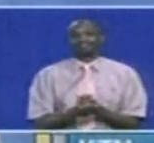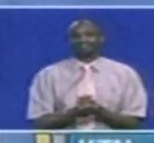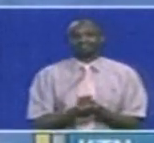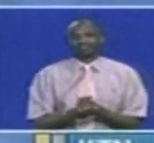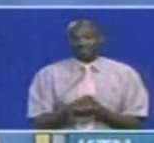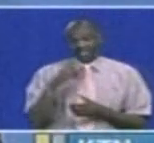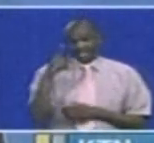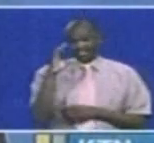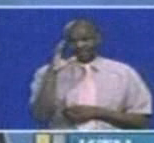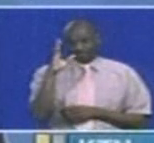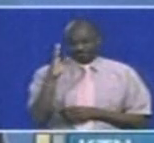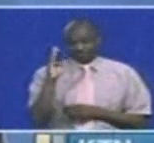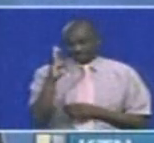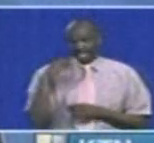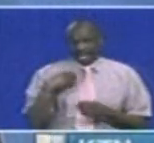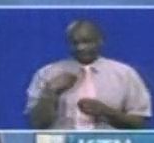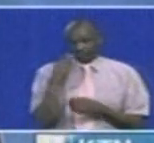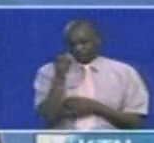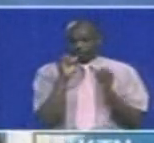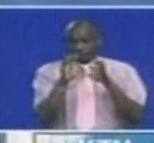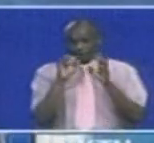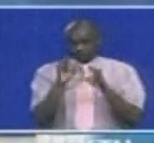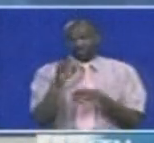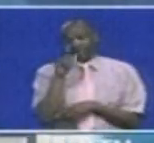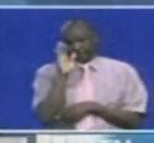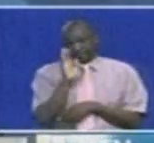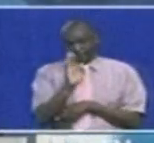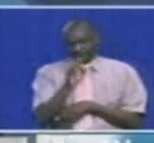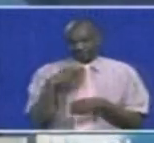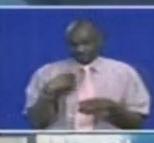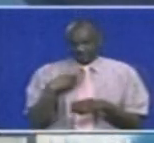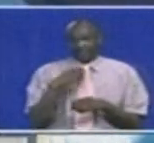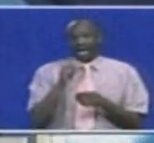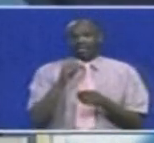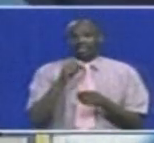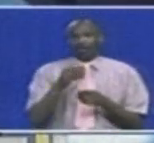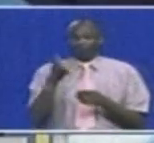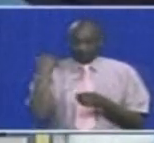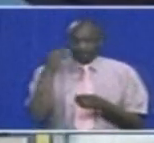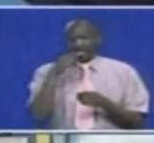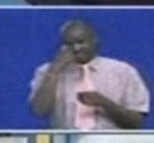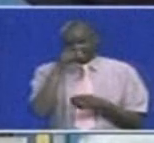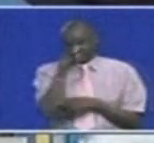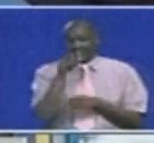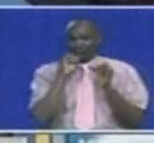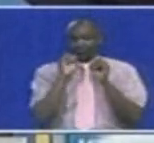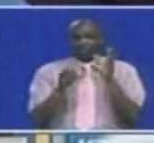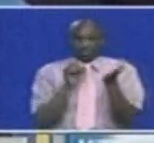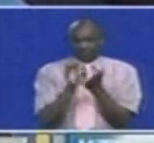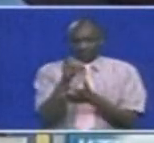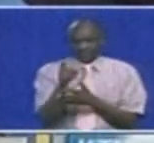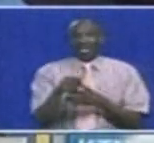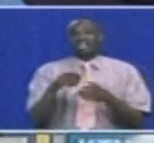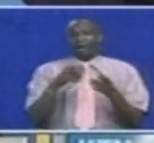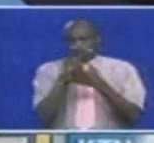KCB have parted ways with their two-season coach, Abdallah Juma. The former Thika United coach was fired in what the club described as a mutual